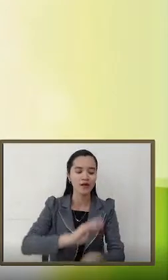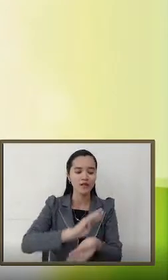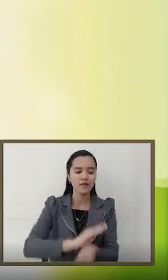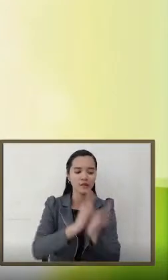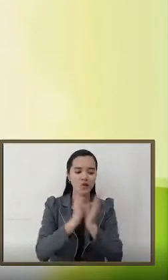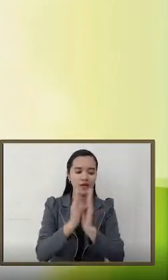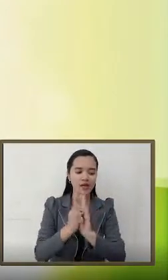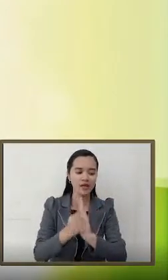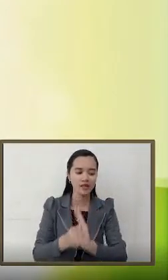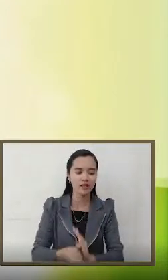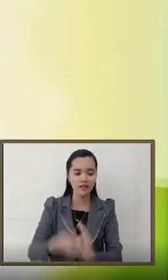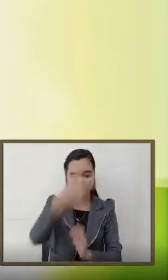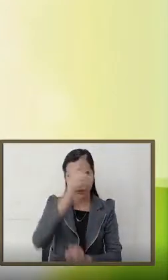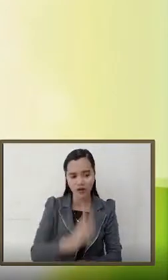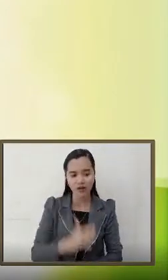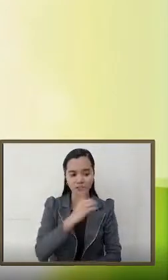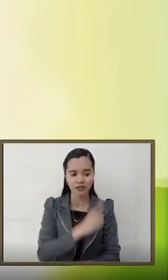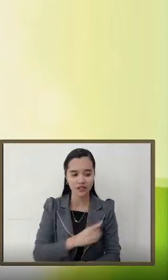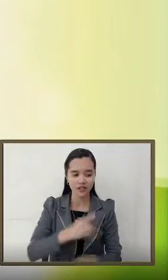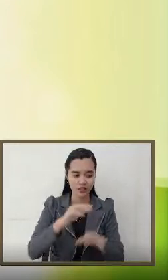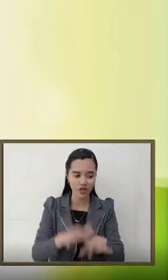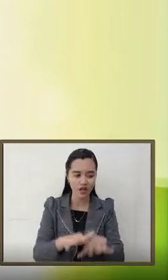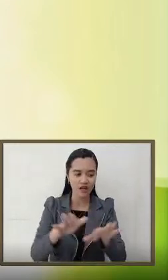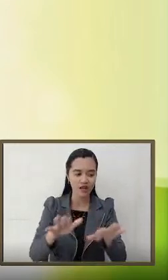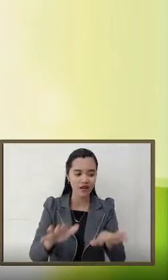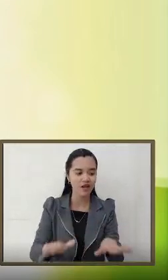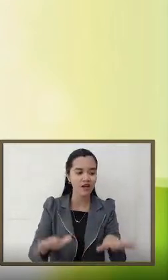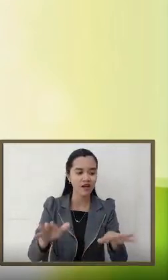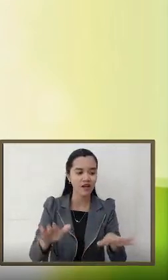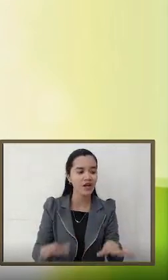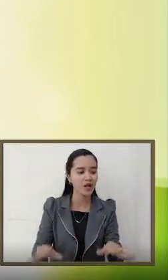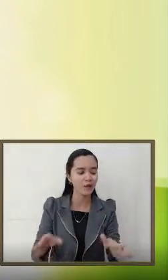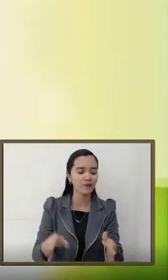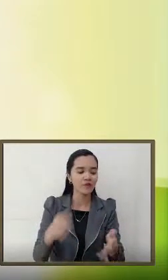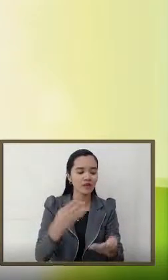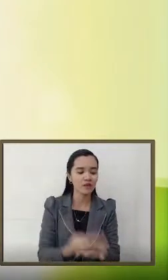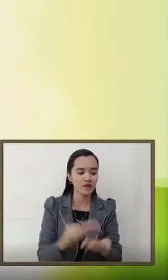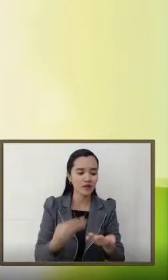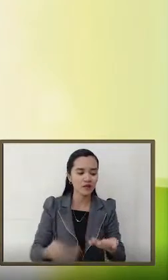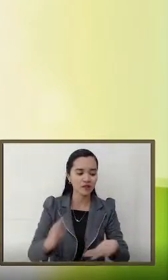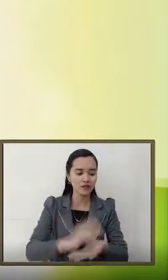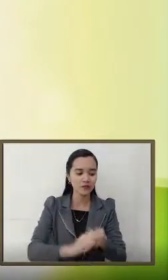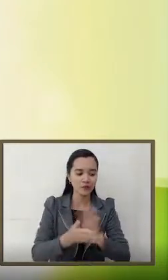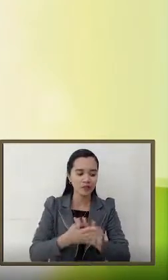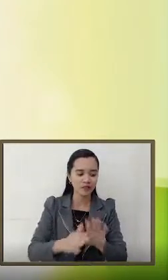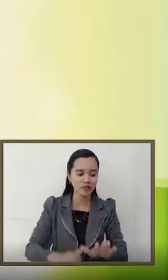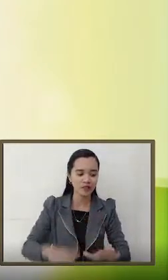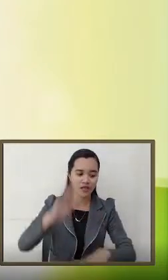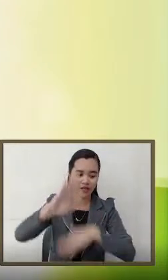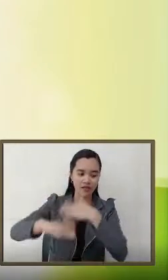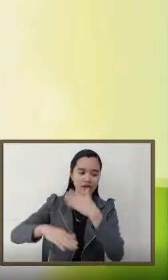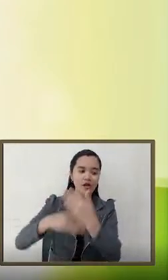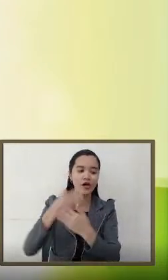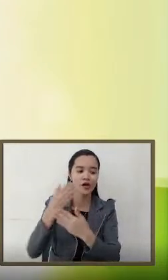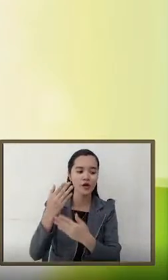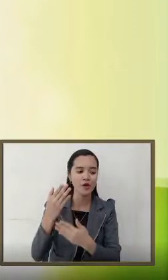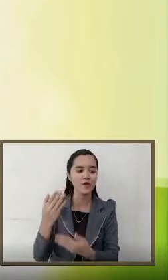power, making him God's dear child, purchasing peace